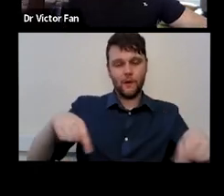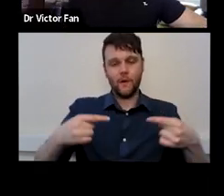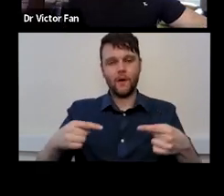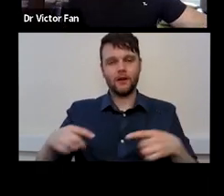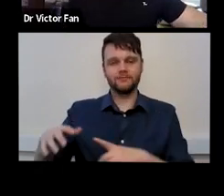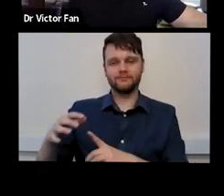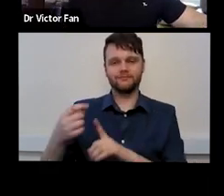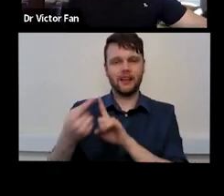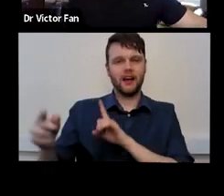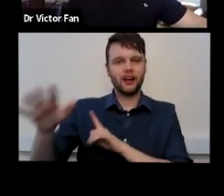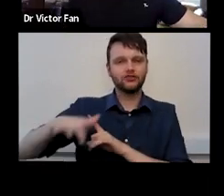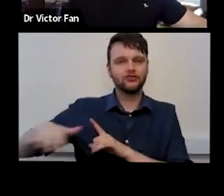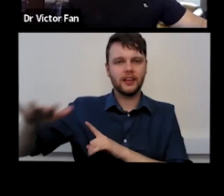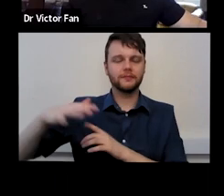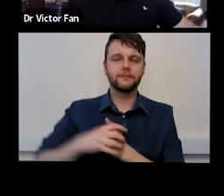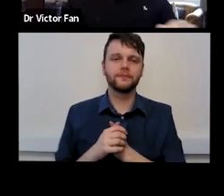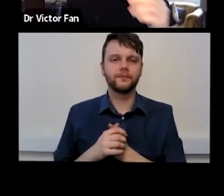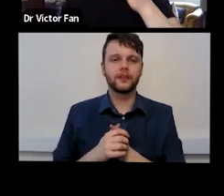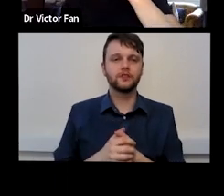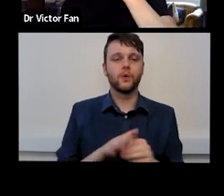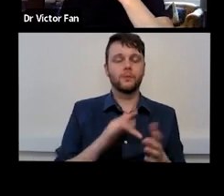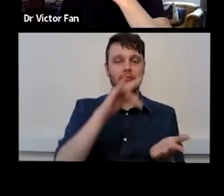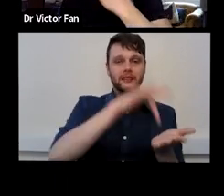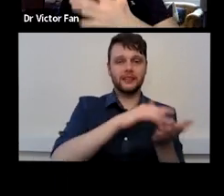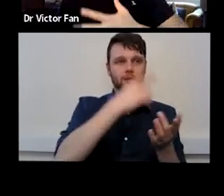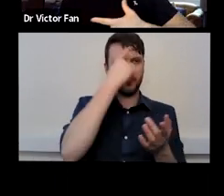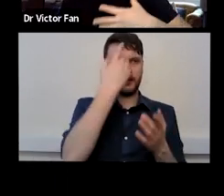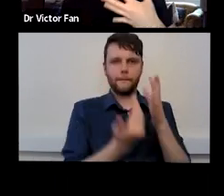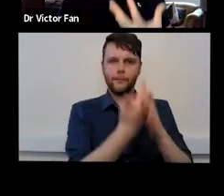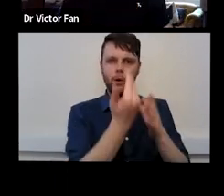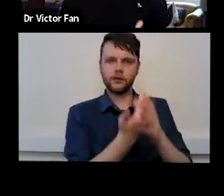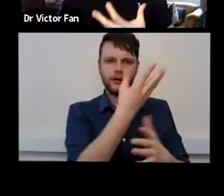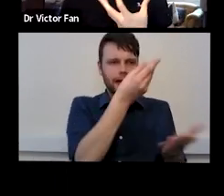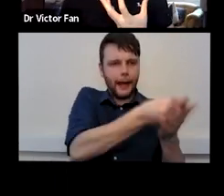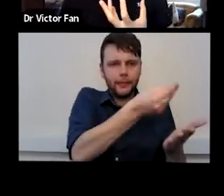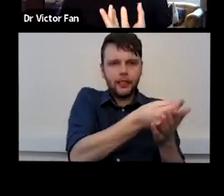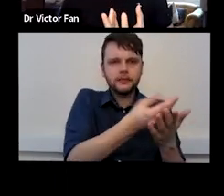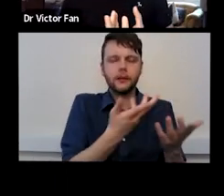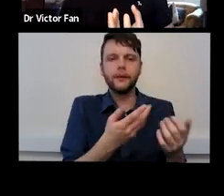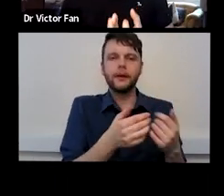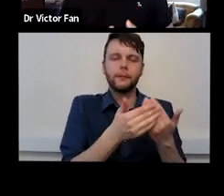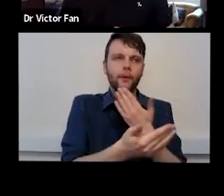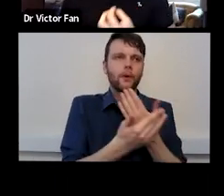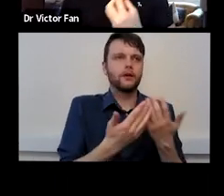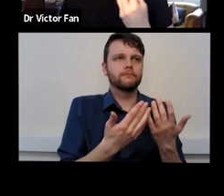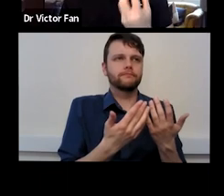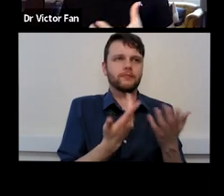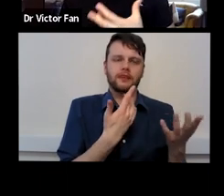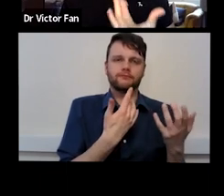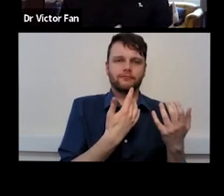usually being identified with modernity, capitalism, and the kind of ills